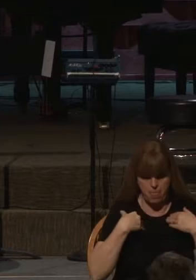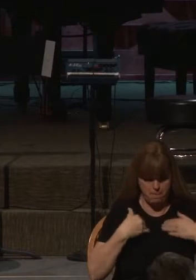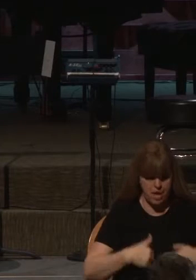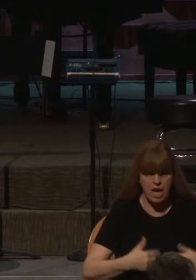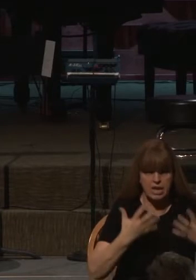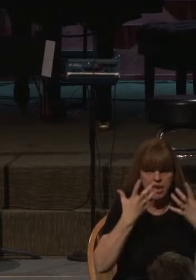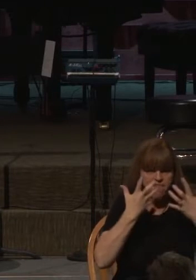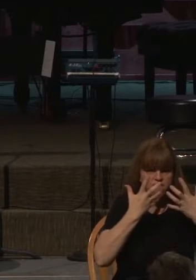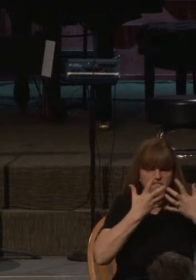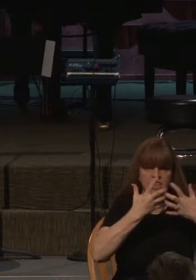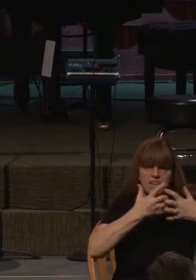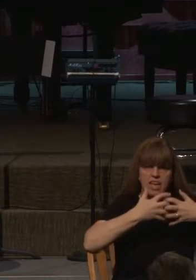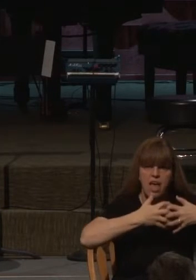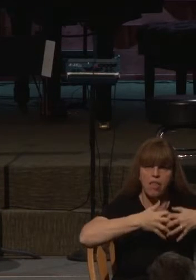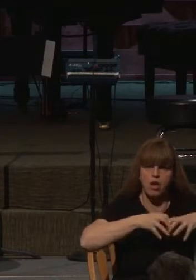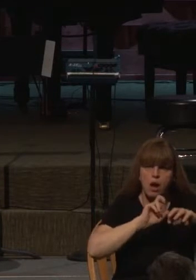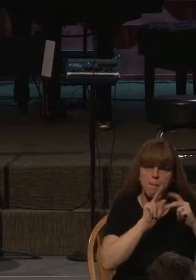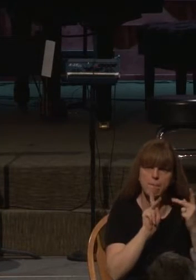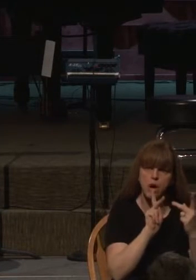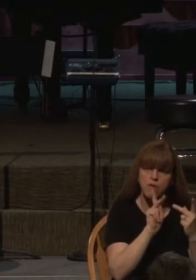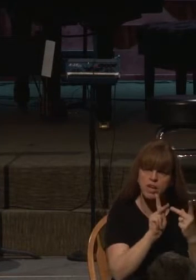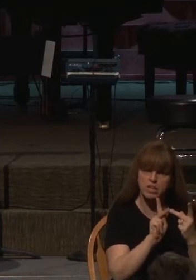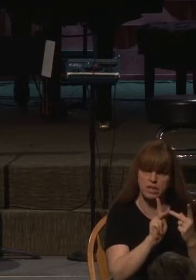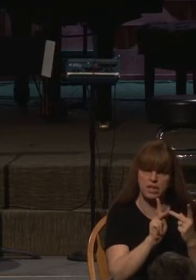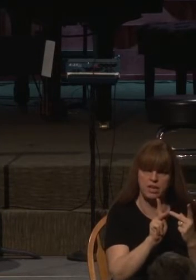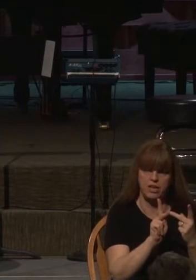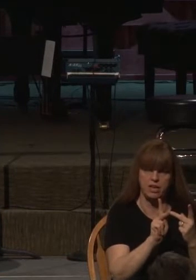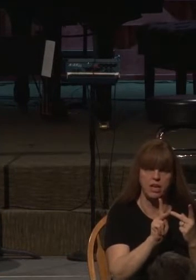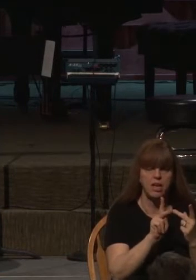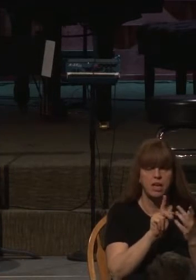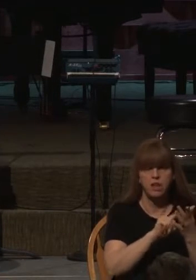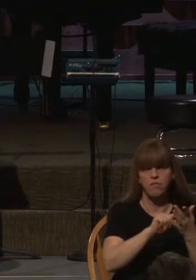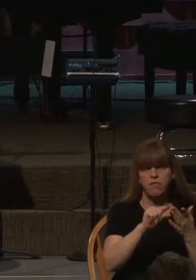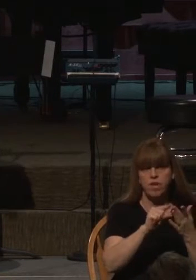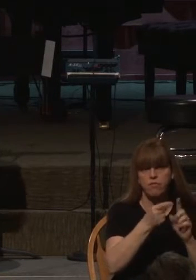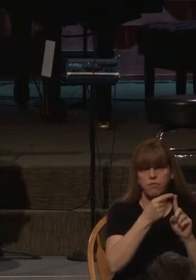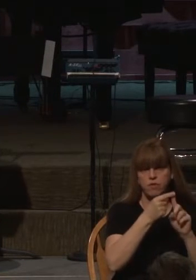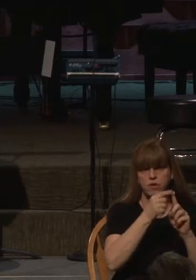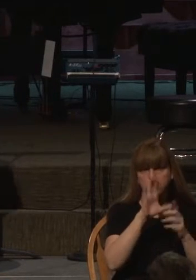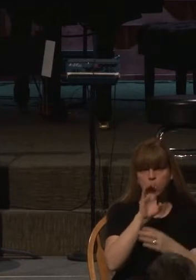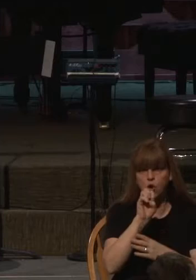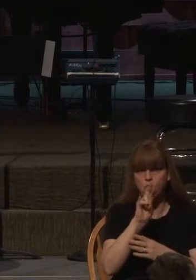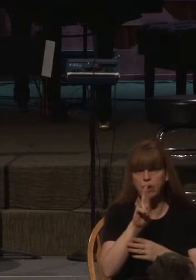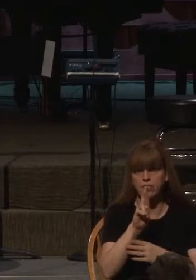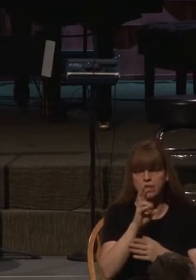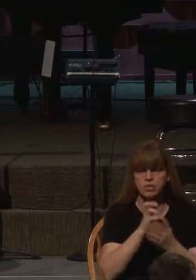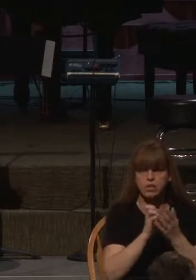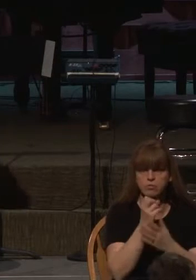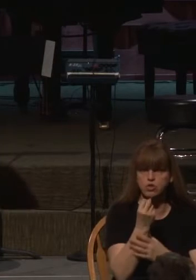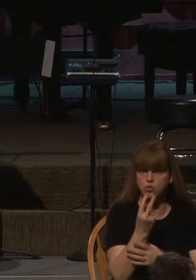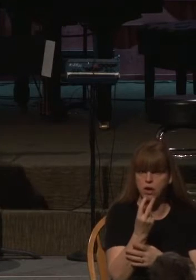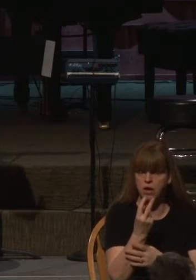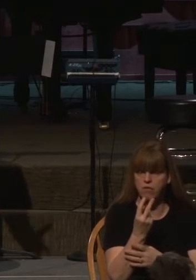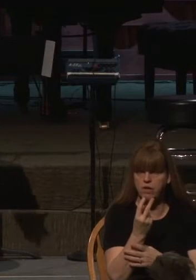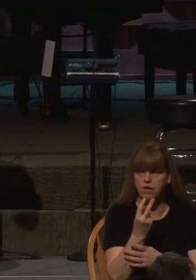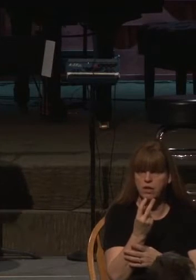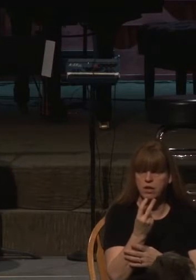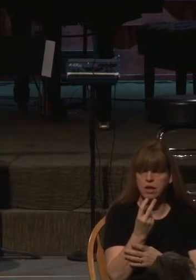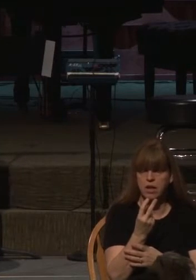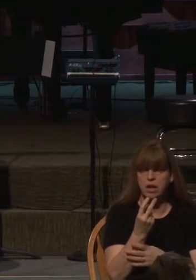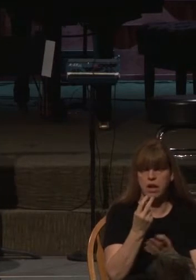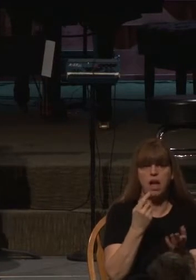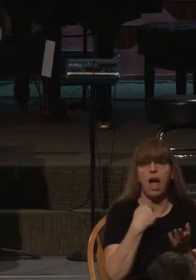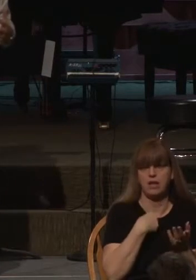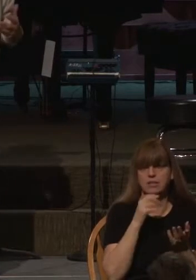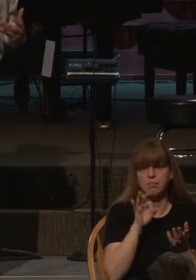together perfectly. And if you go back to 1 Corinthians 12, which was originally what I was going to preach from, but God changed